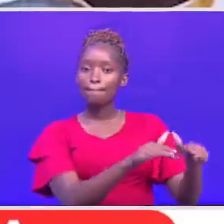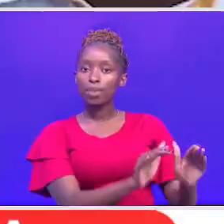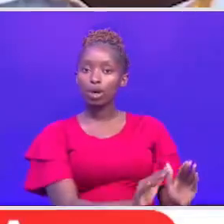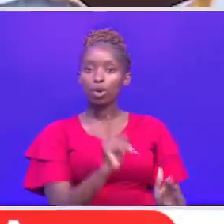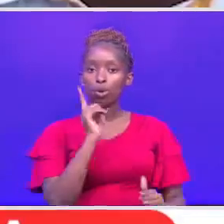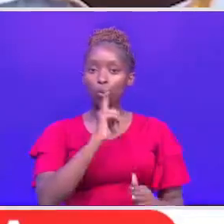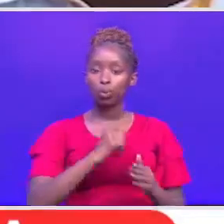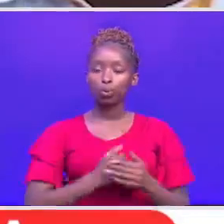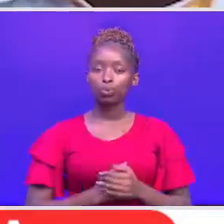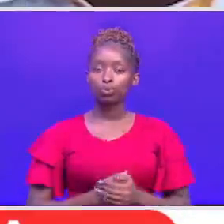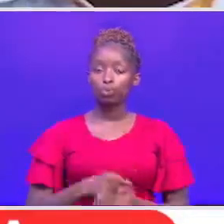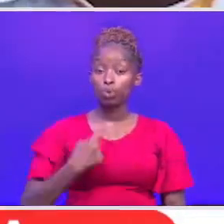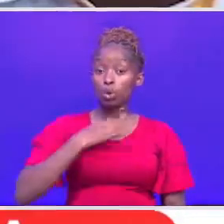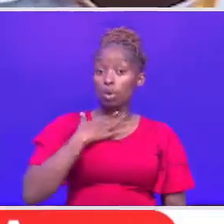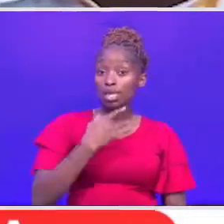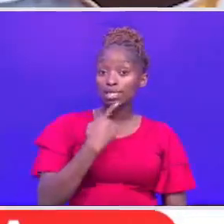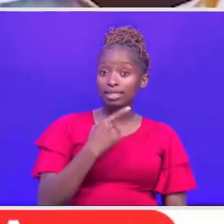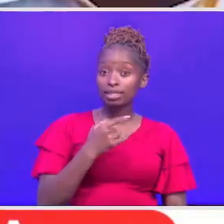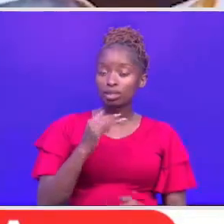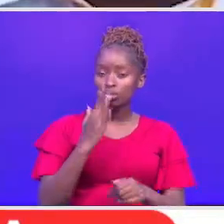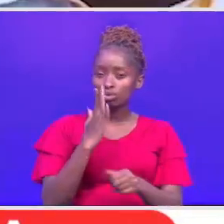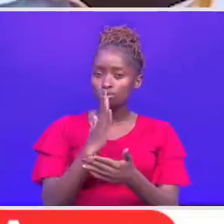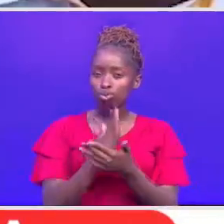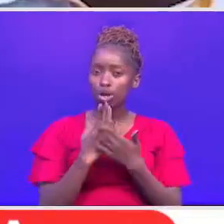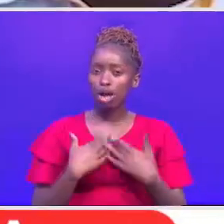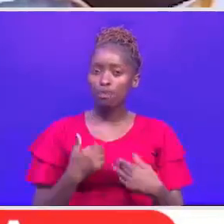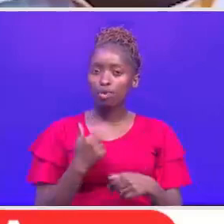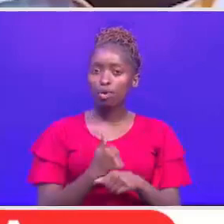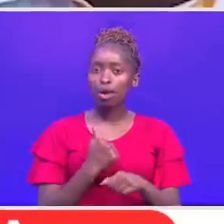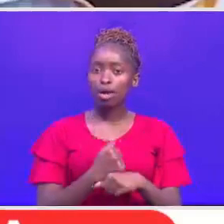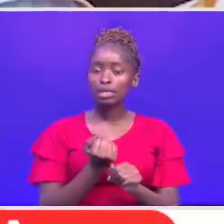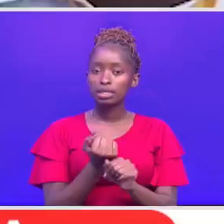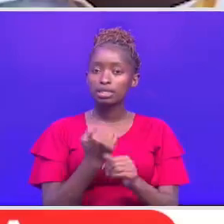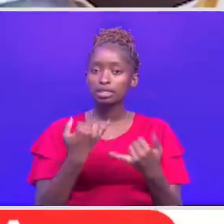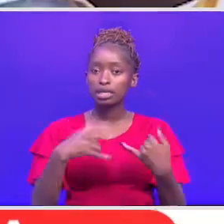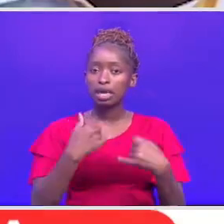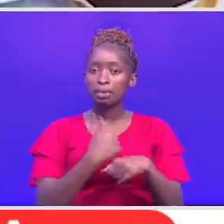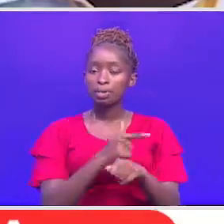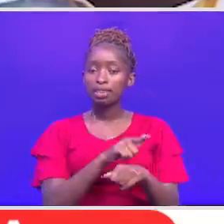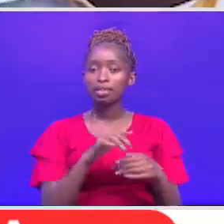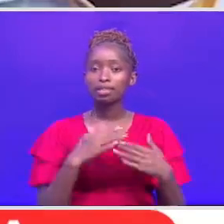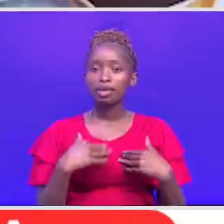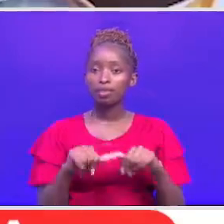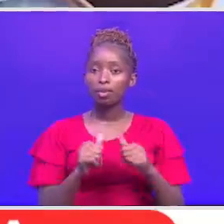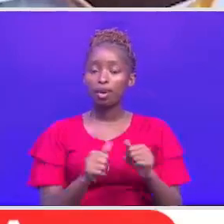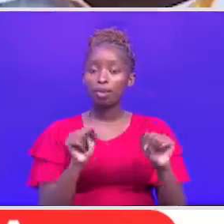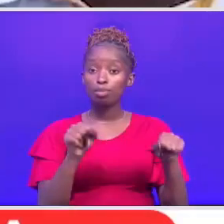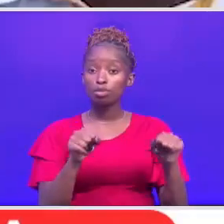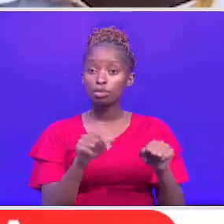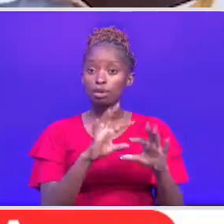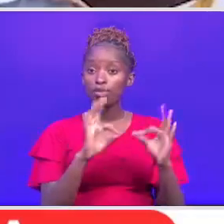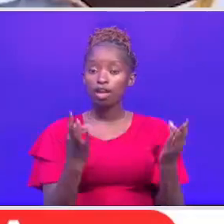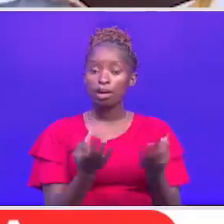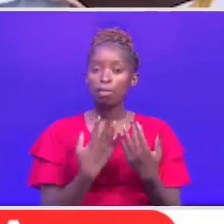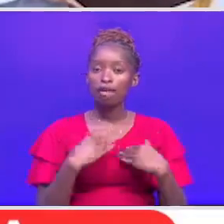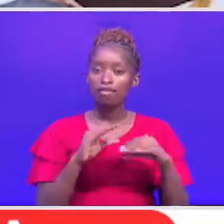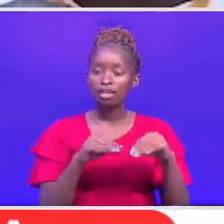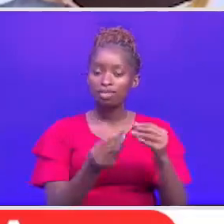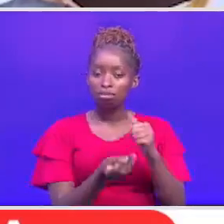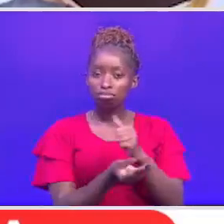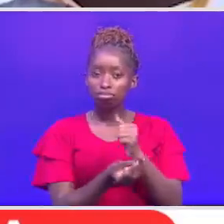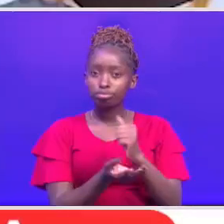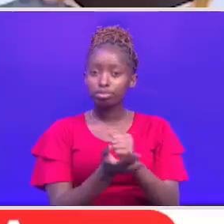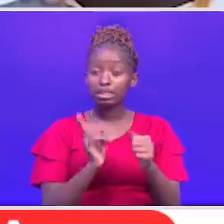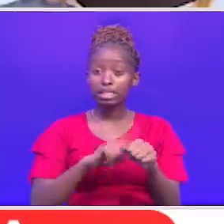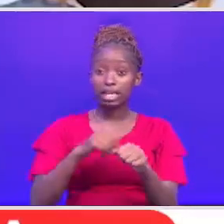been effort to try and make this as humane as possible. The families were cancelled at the moment